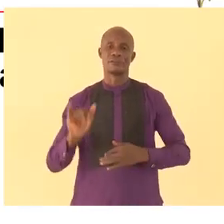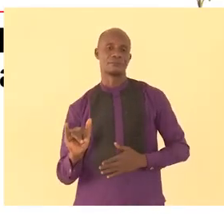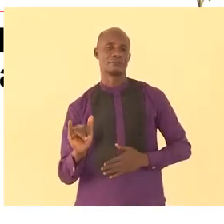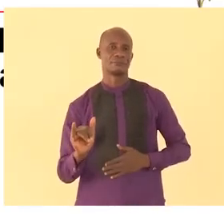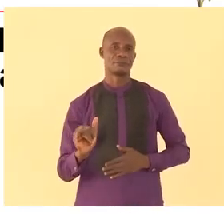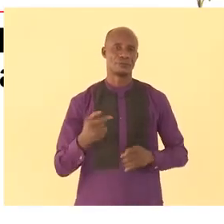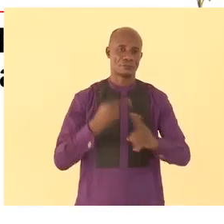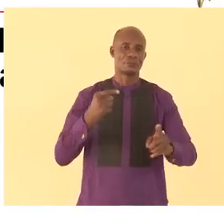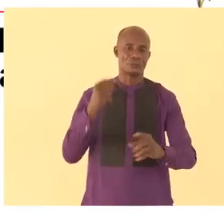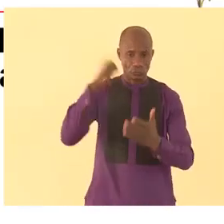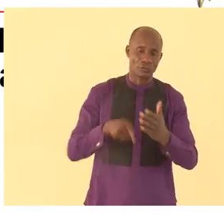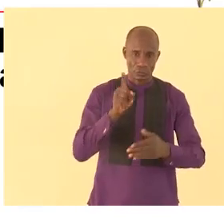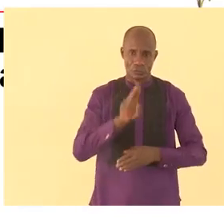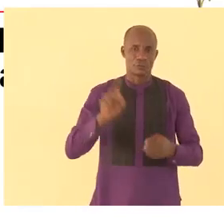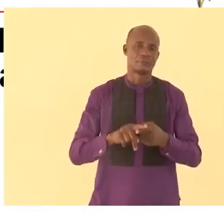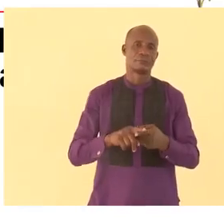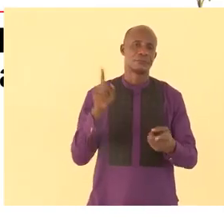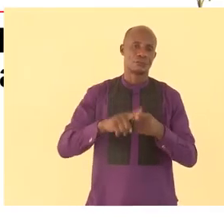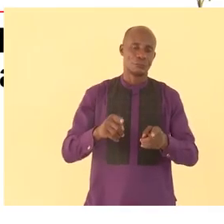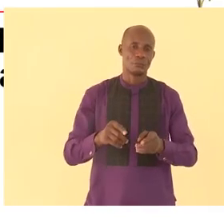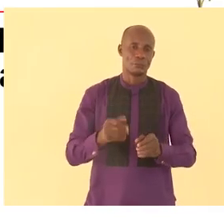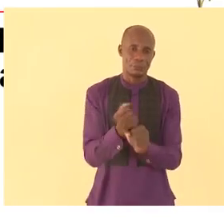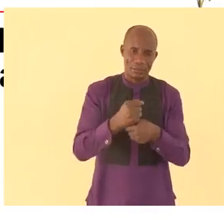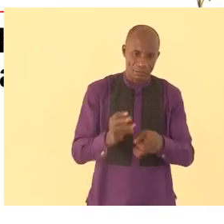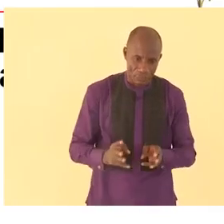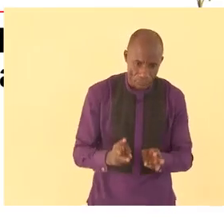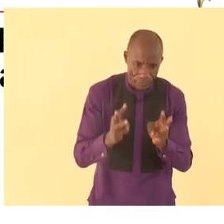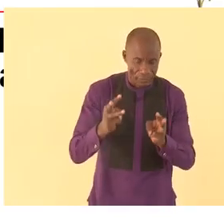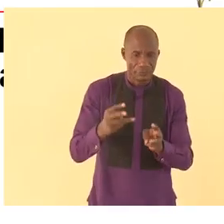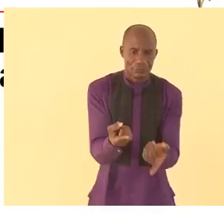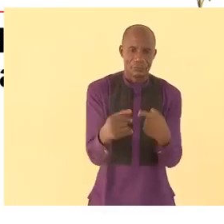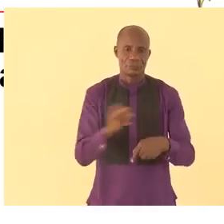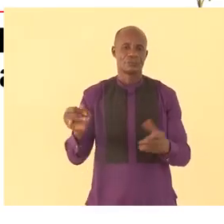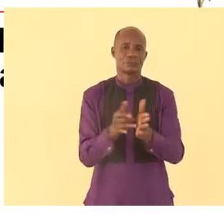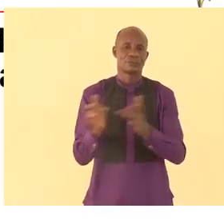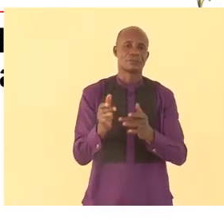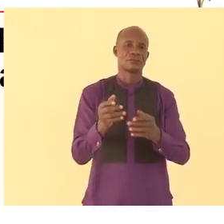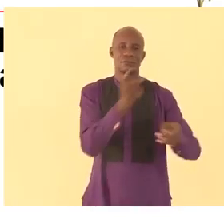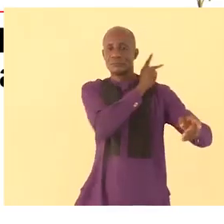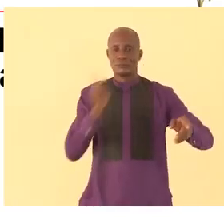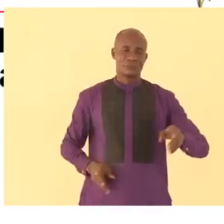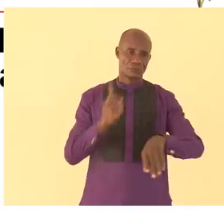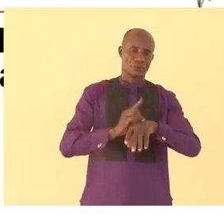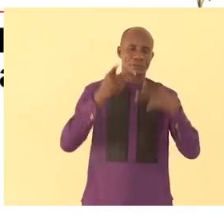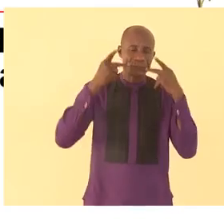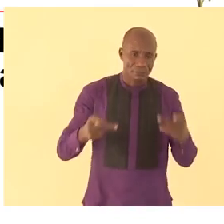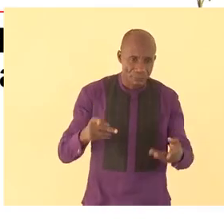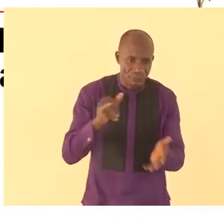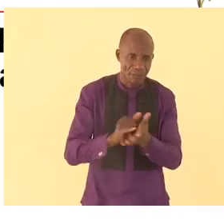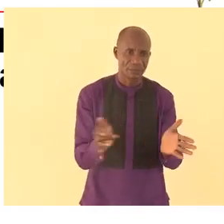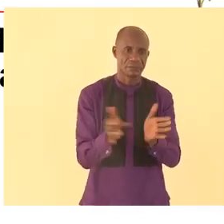different from what you used to do to pave the way for the coming of Jesus' kingdom of peace?